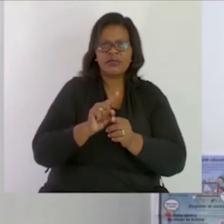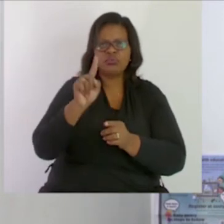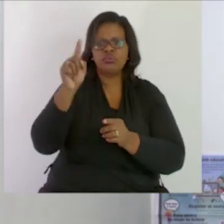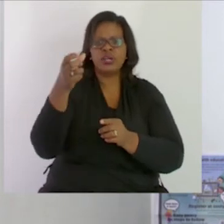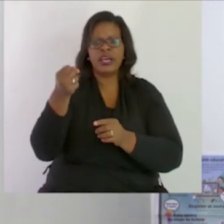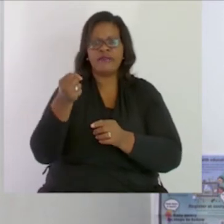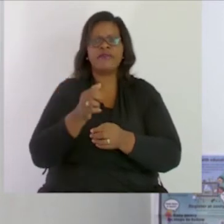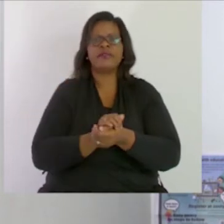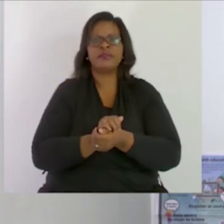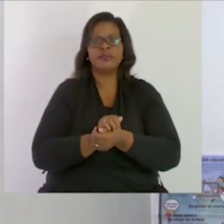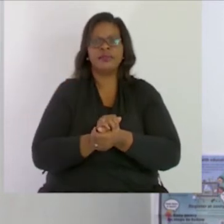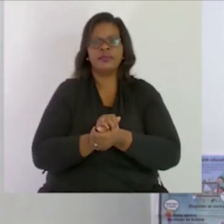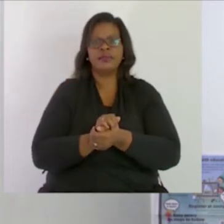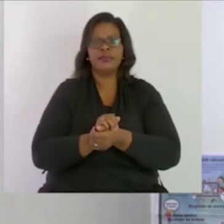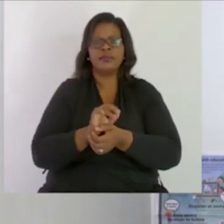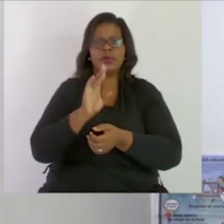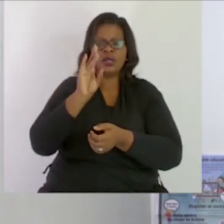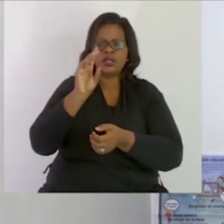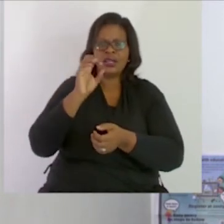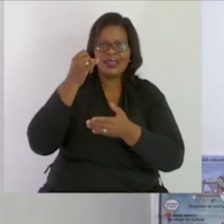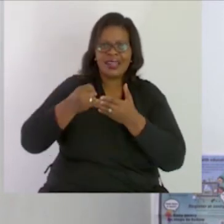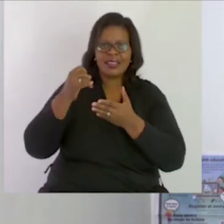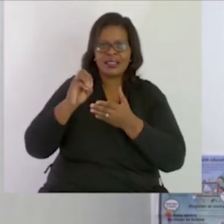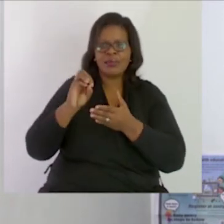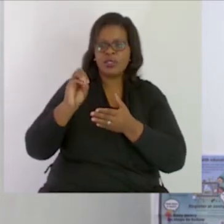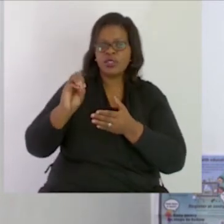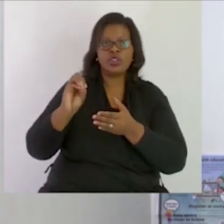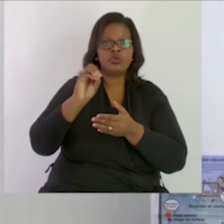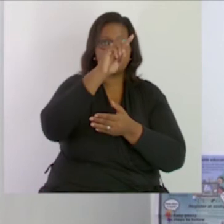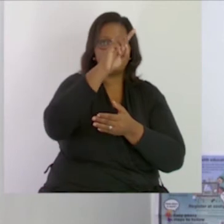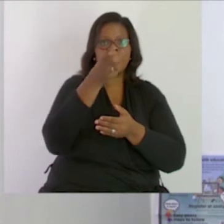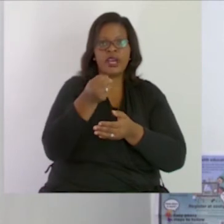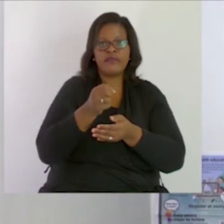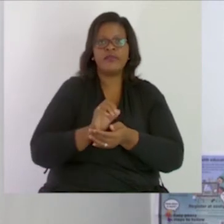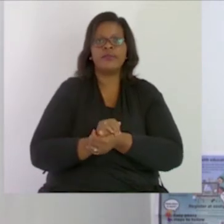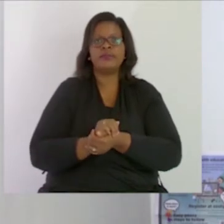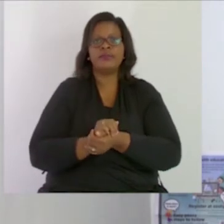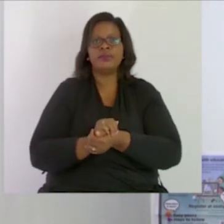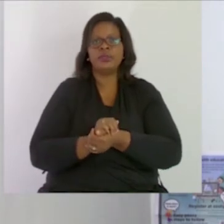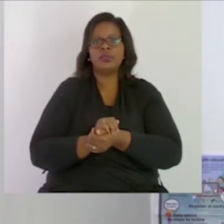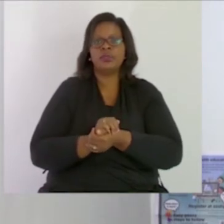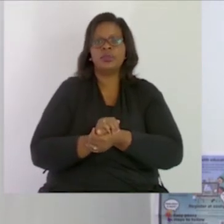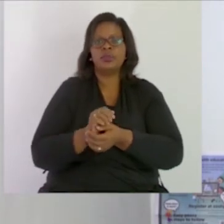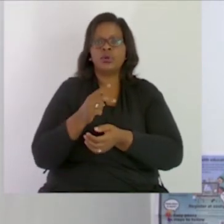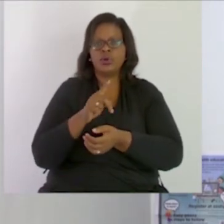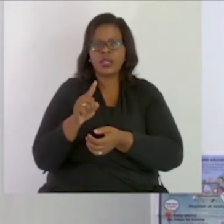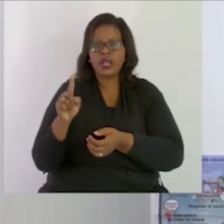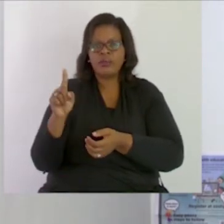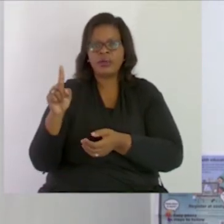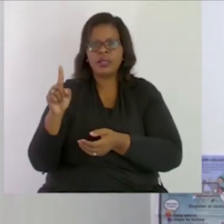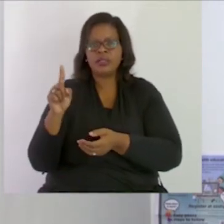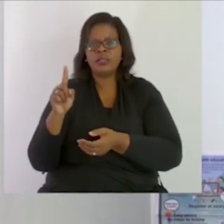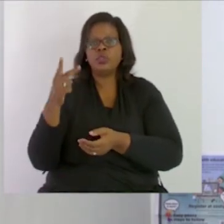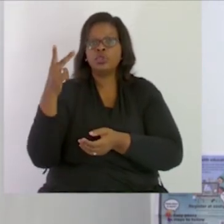correct. On the second one, just look at the last number, 0. 0 is also there. So it's even. Then on this one, we